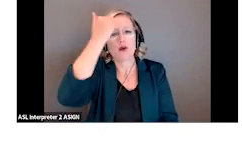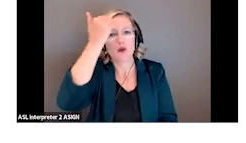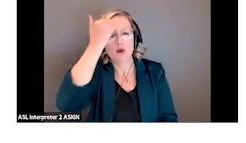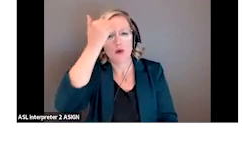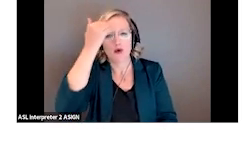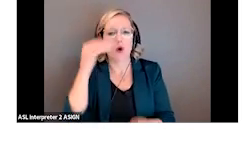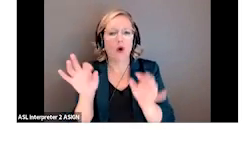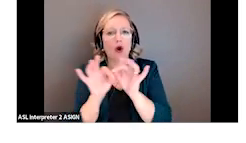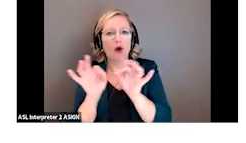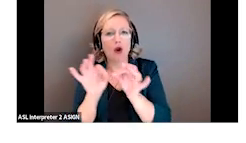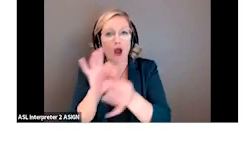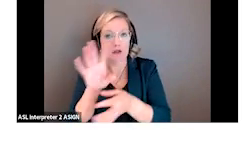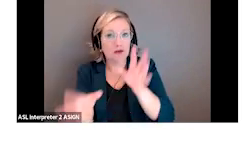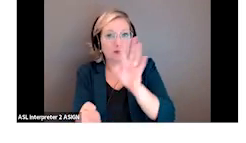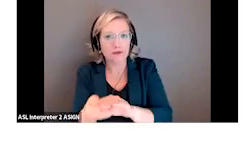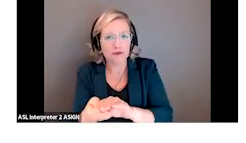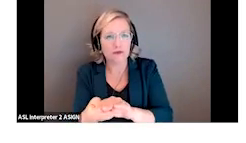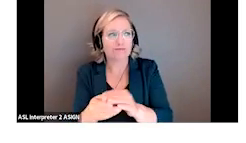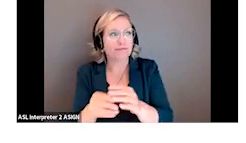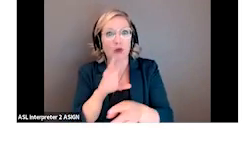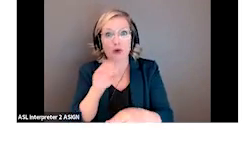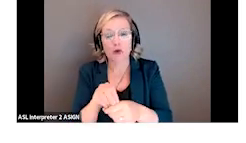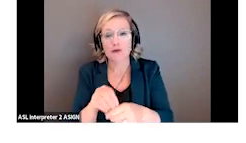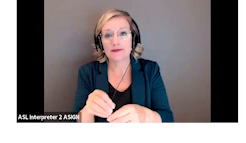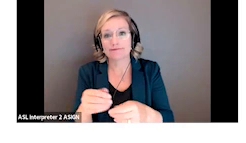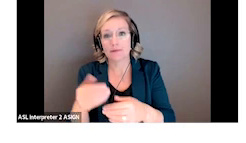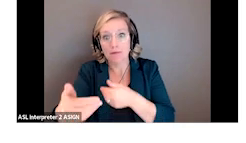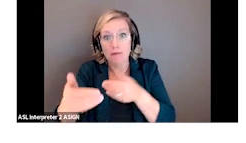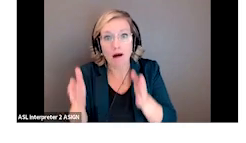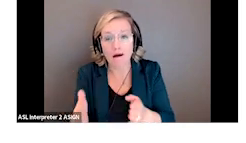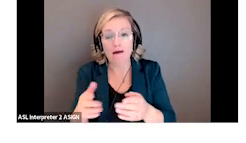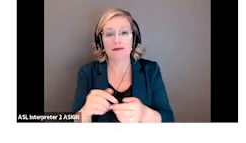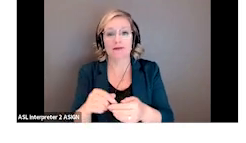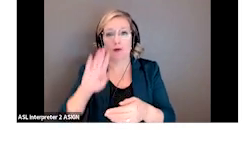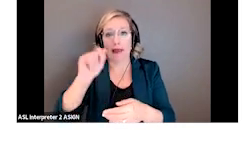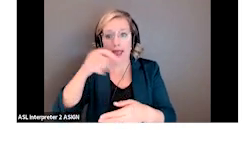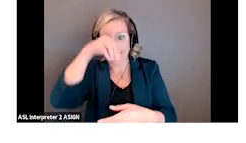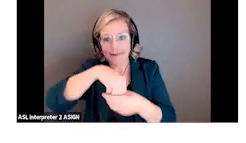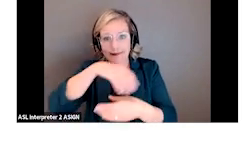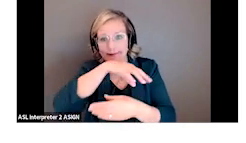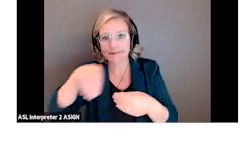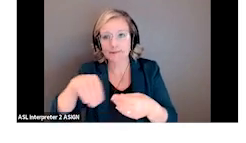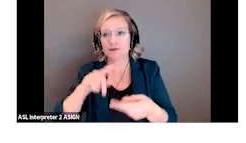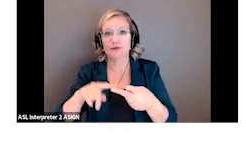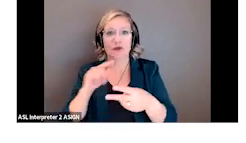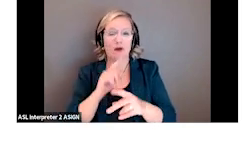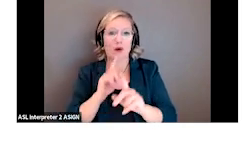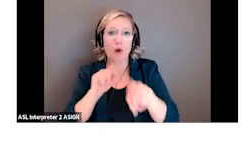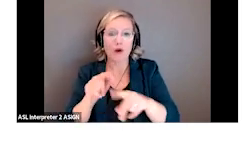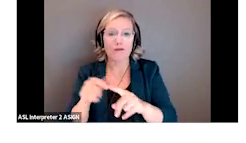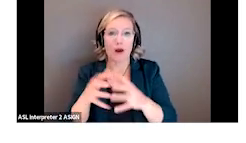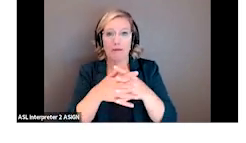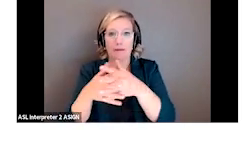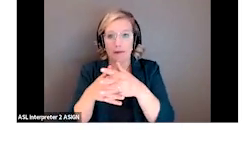which includes all the packaging, it includes any duties you may have paid, any shipping